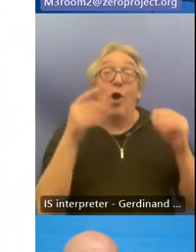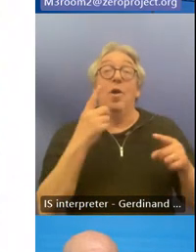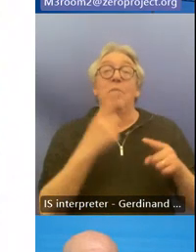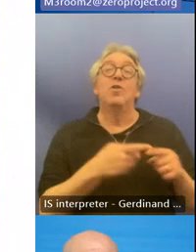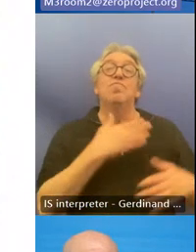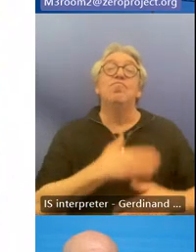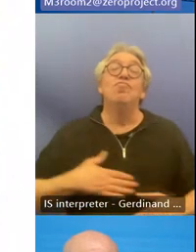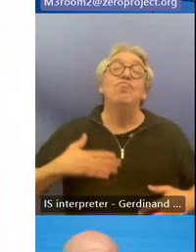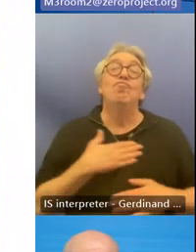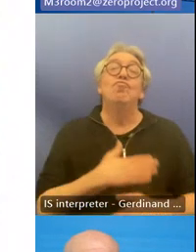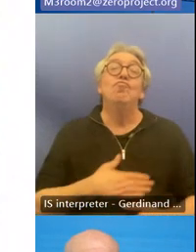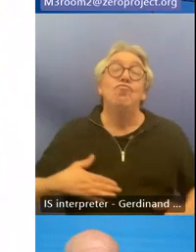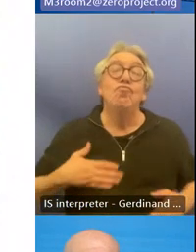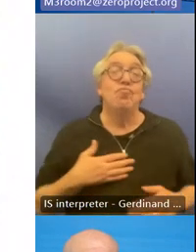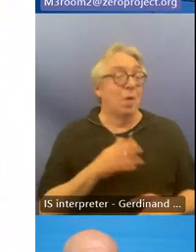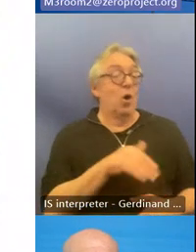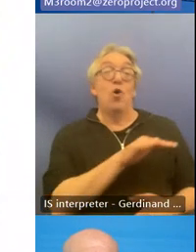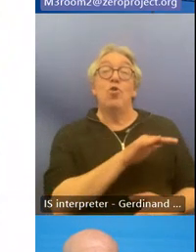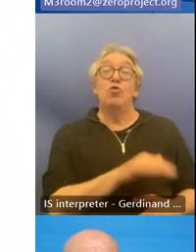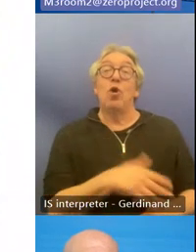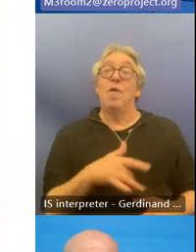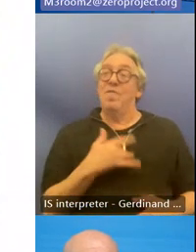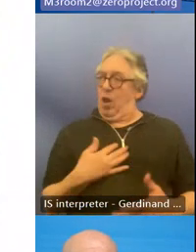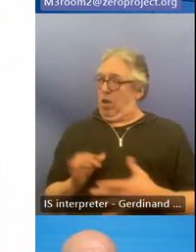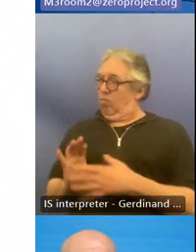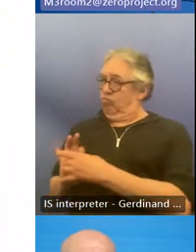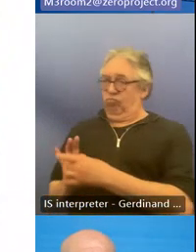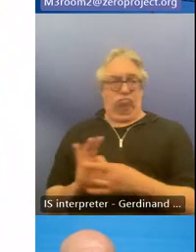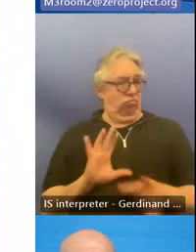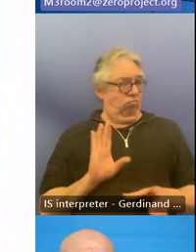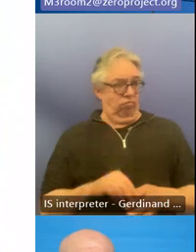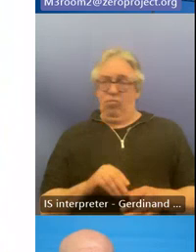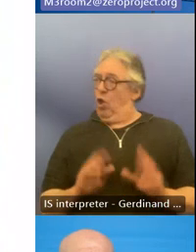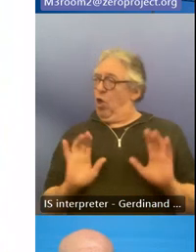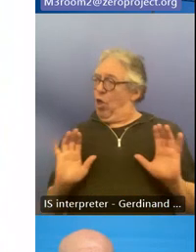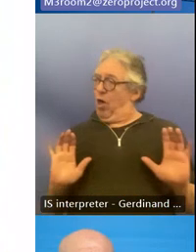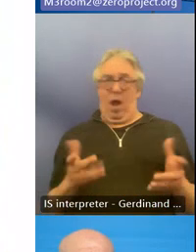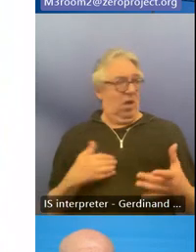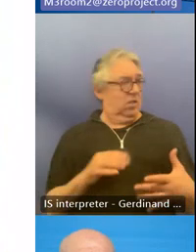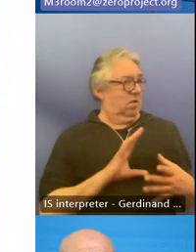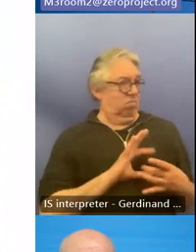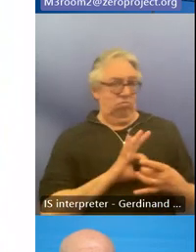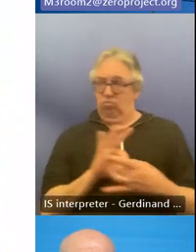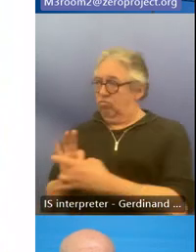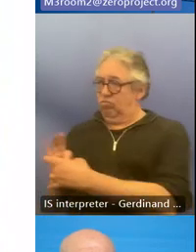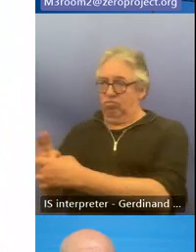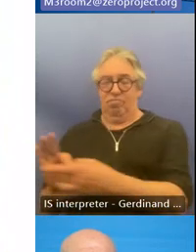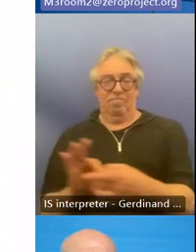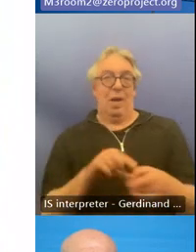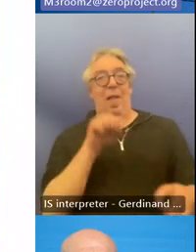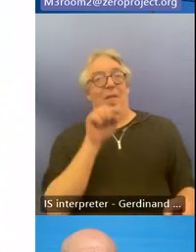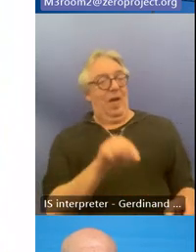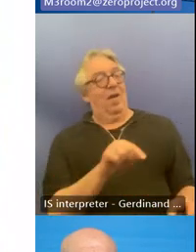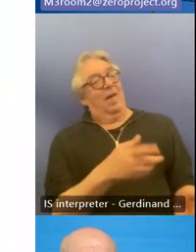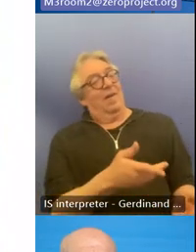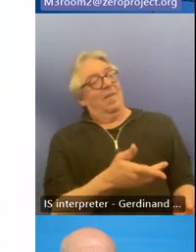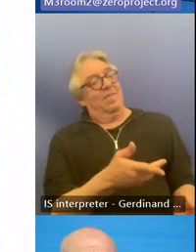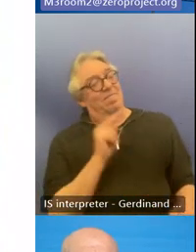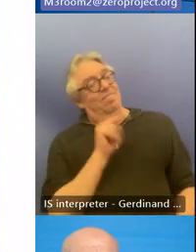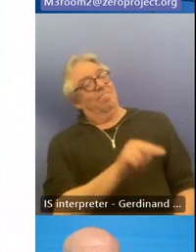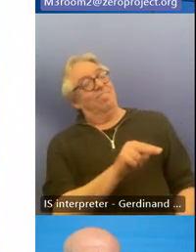enjoy the sense of belongingness in the classroom is the major reward of our work. And this is what